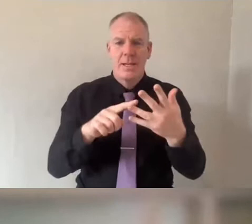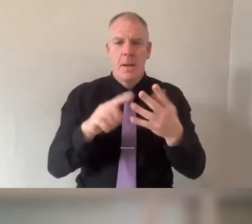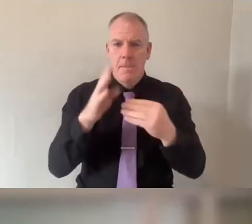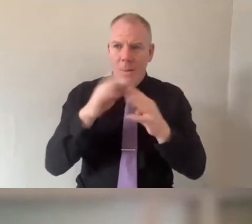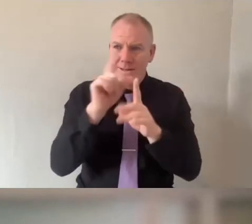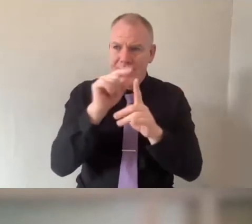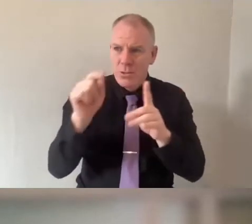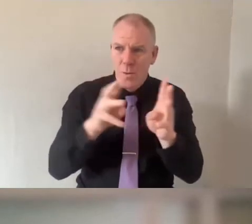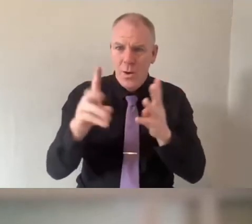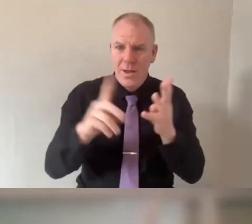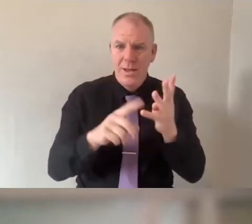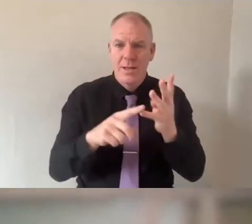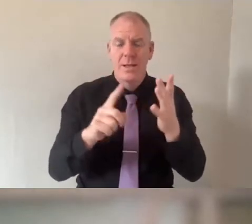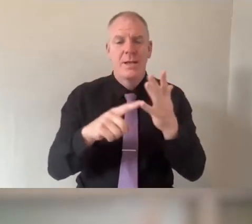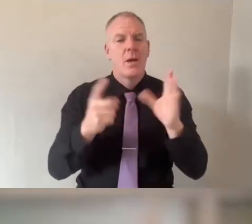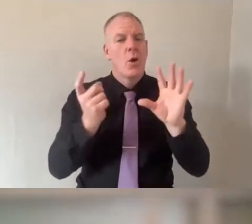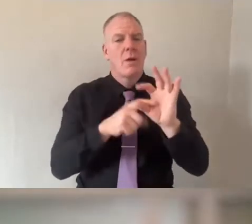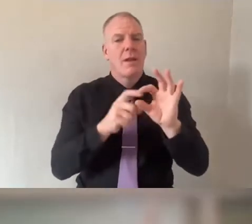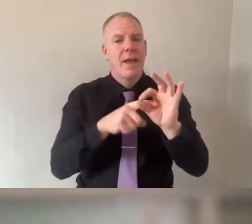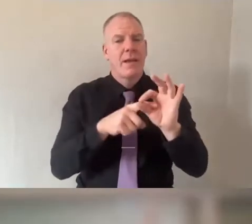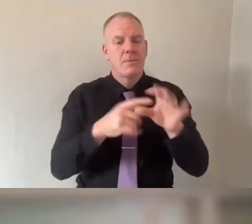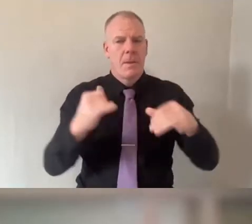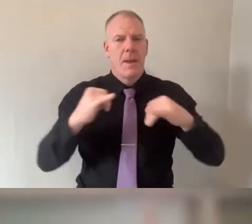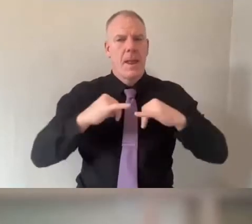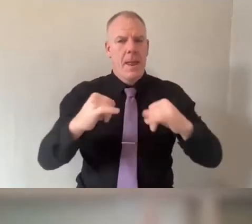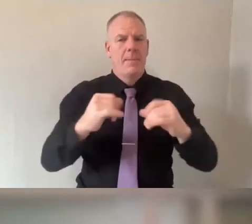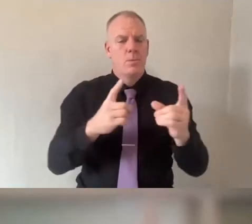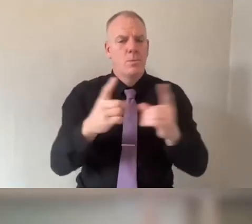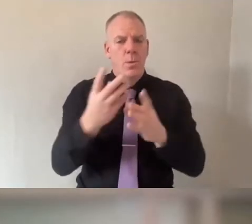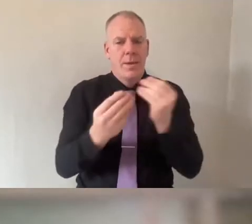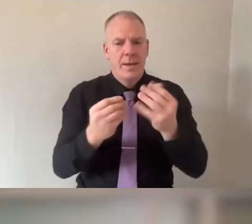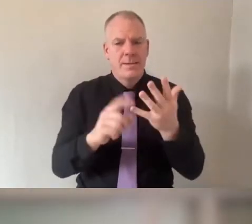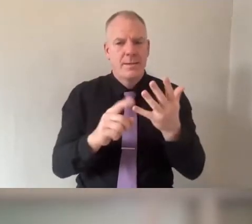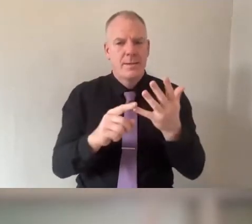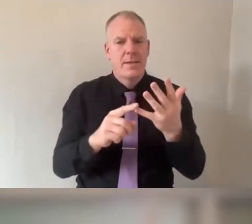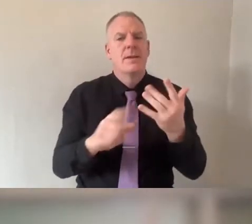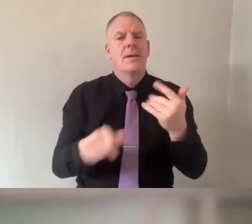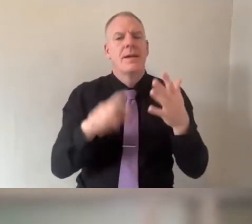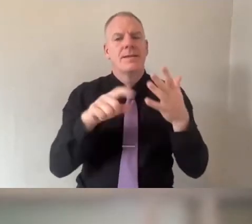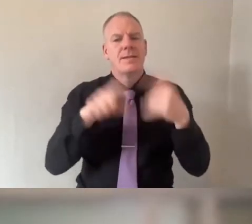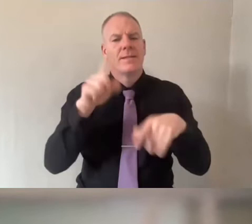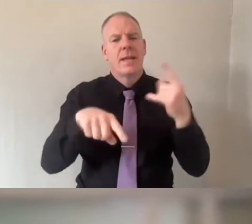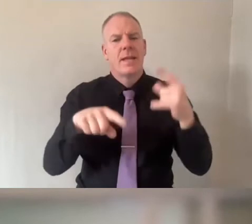digitalization, qualifications as enablers, I'll talk a bit more about that shortly, and